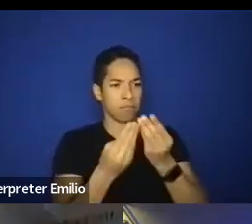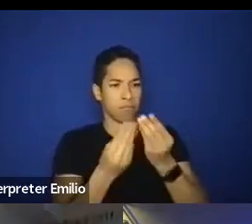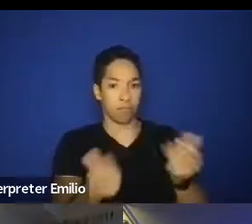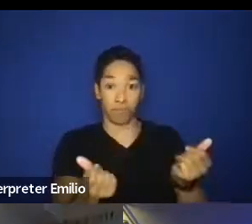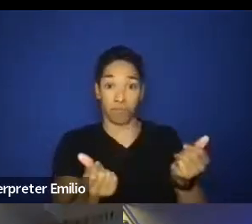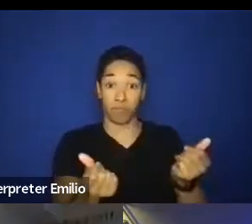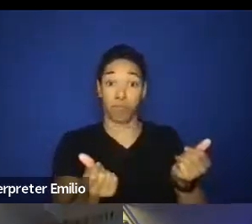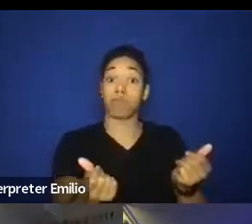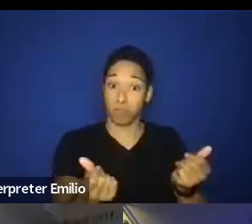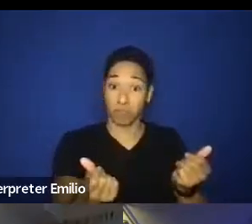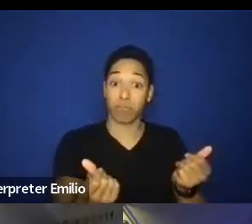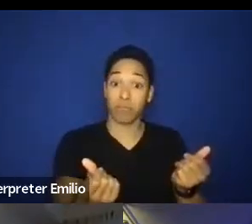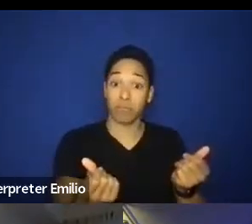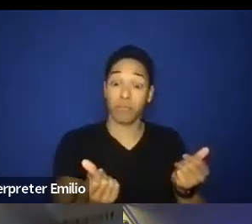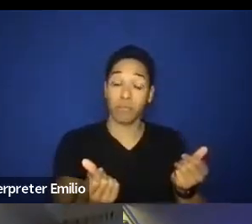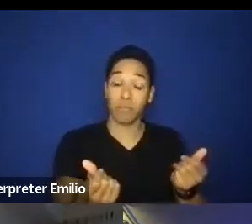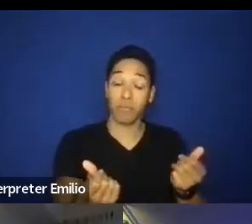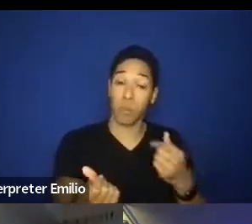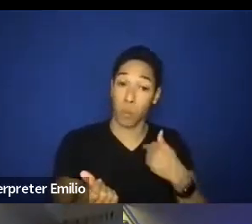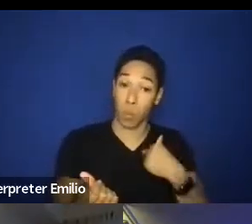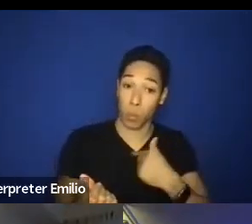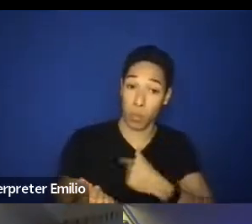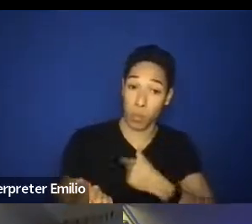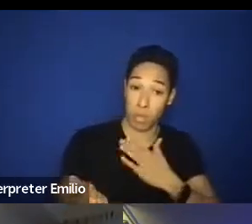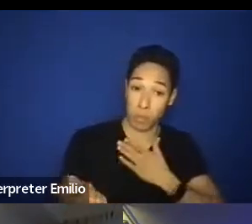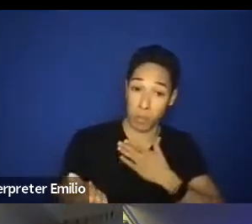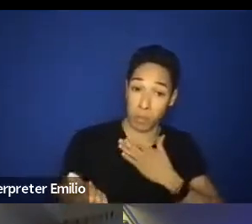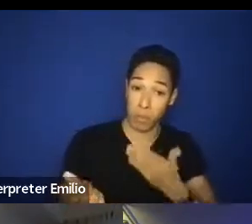And are we willing to